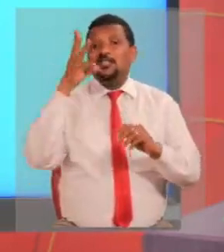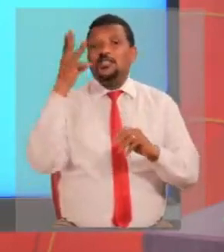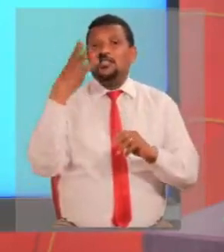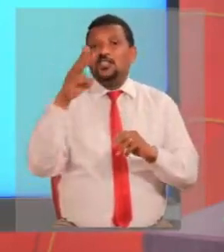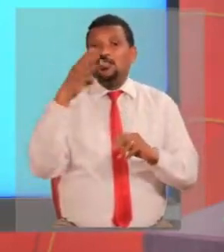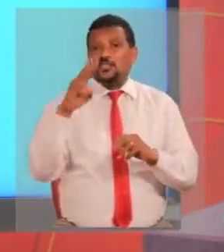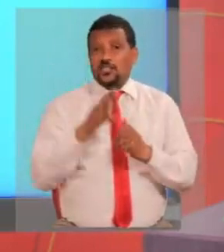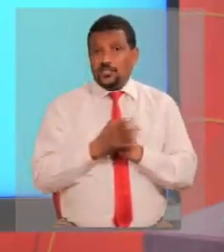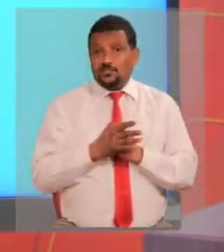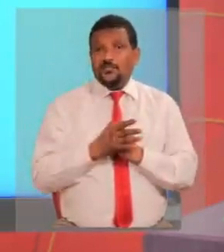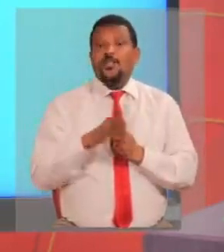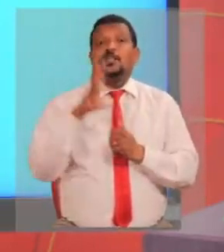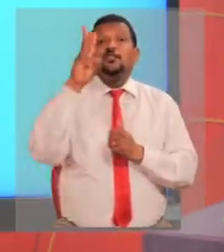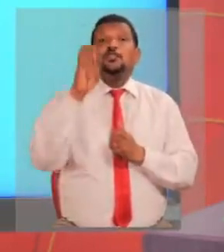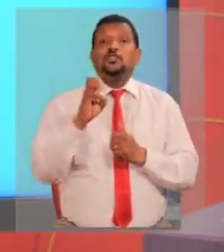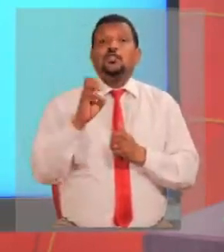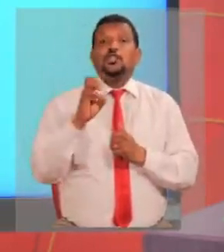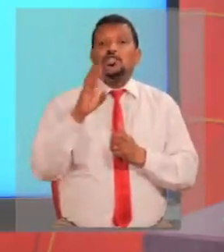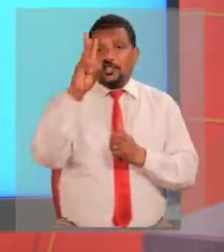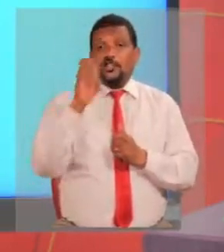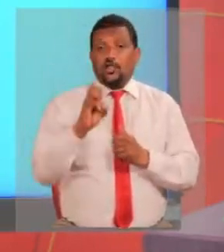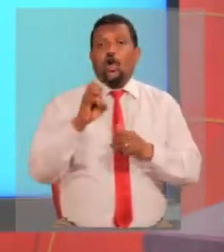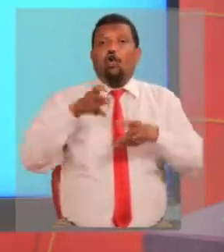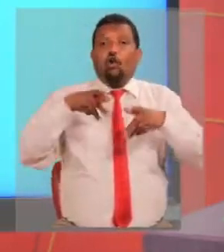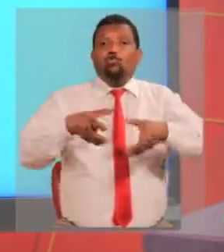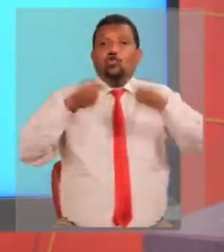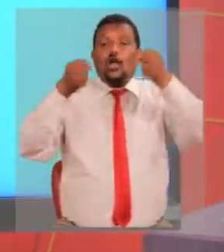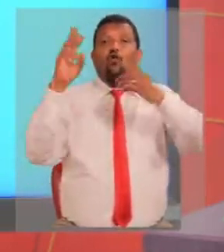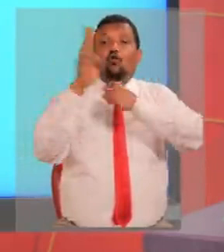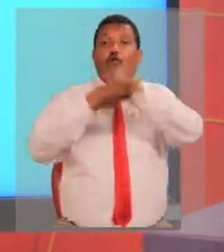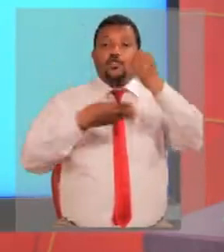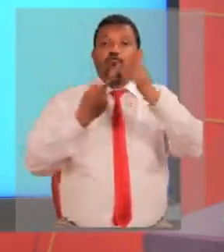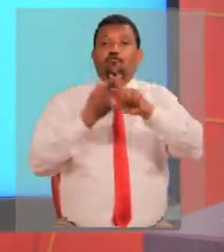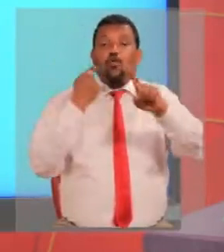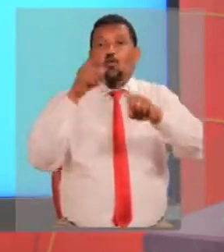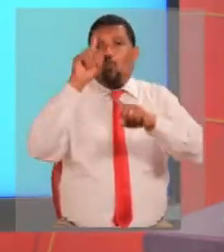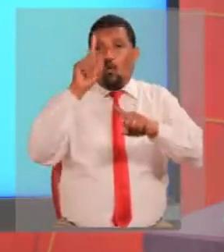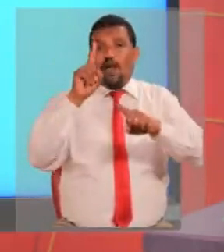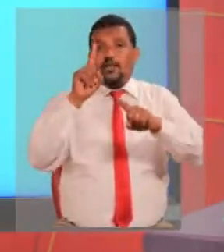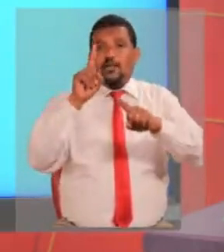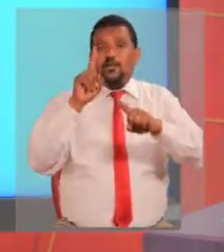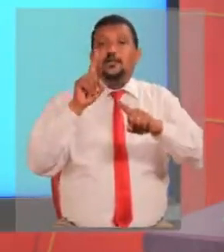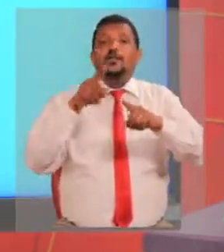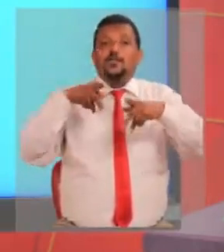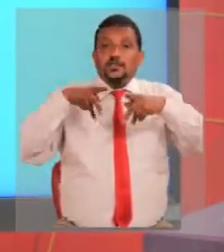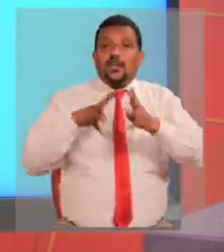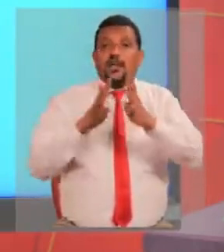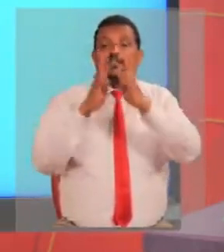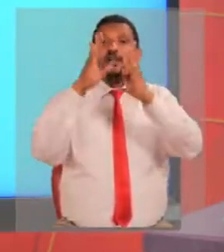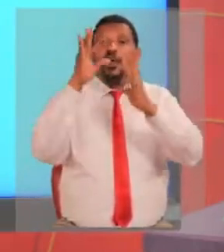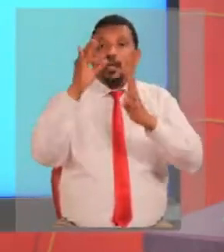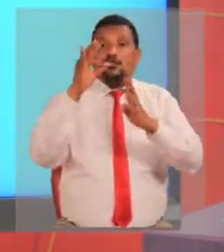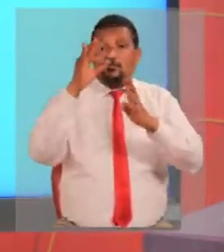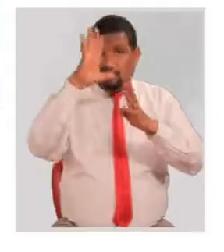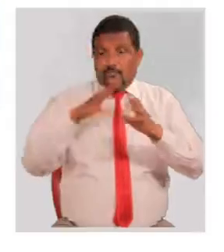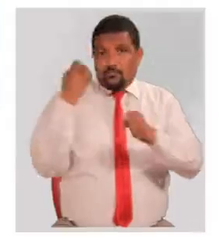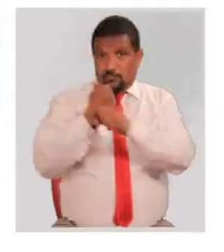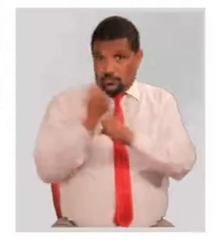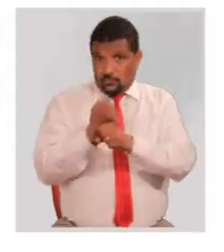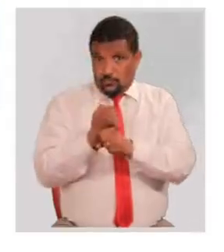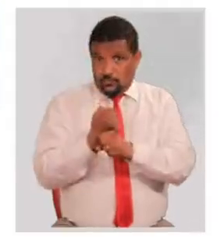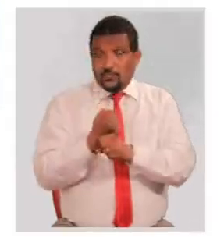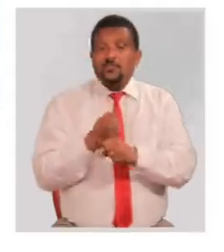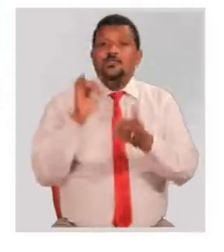60 quintal of weight output from 1 tractor and 8 labor, then